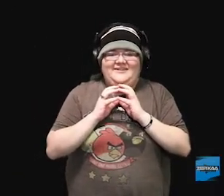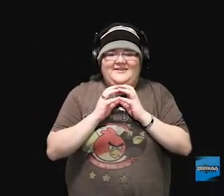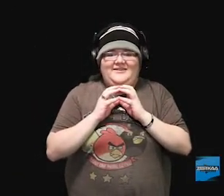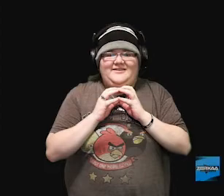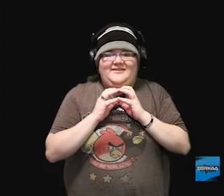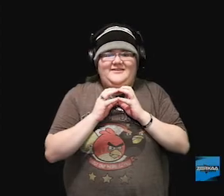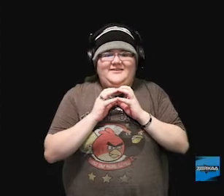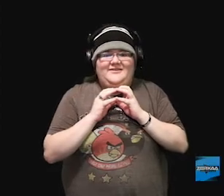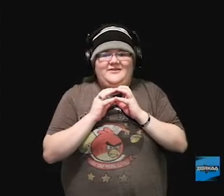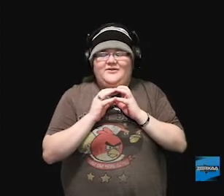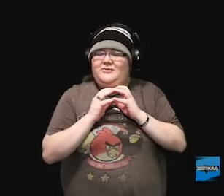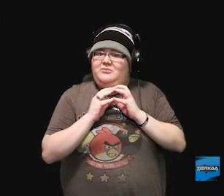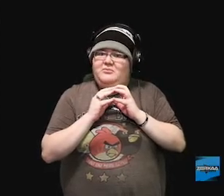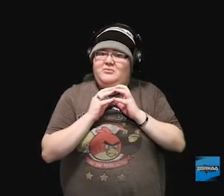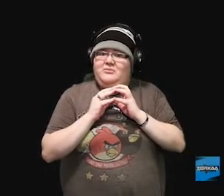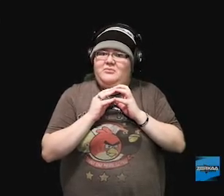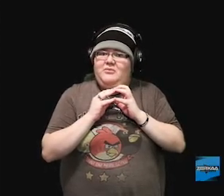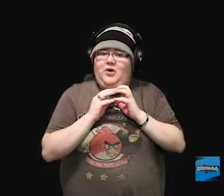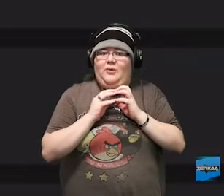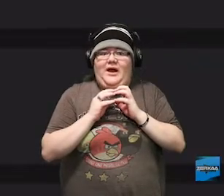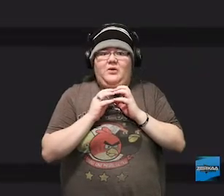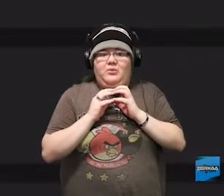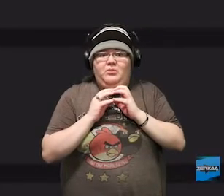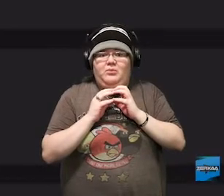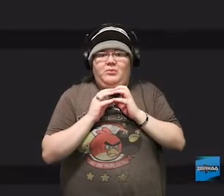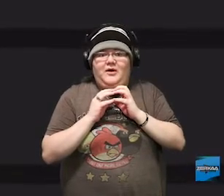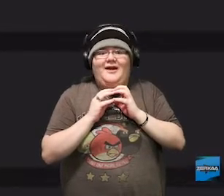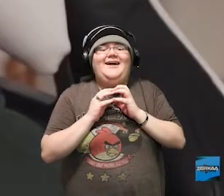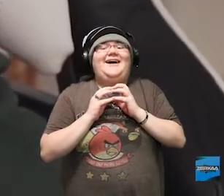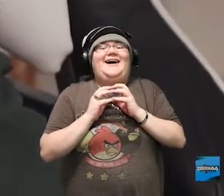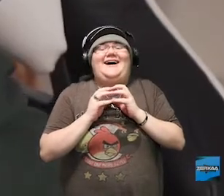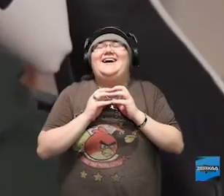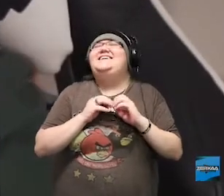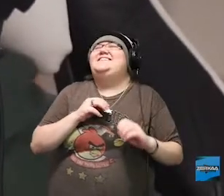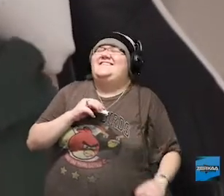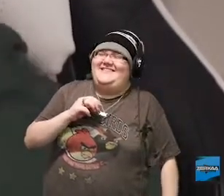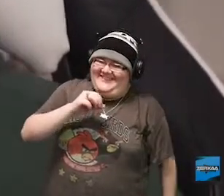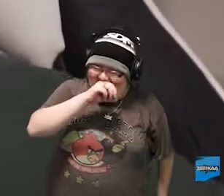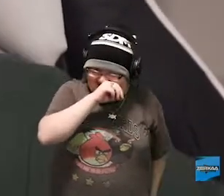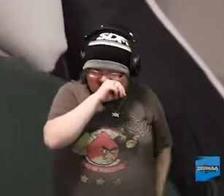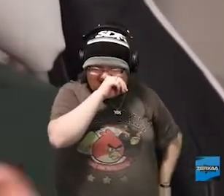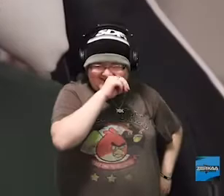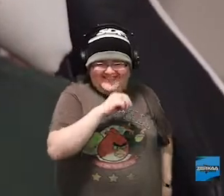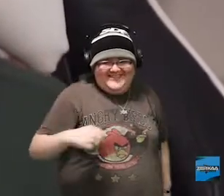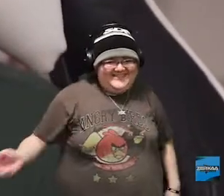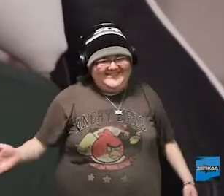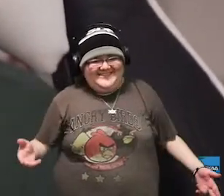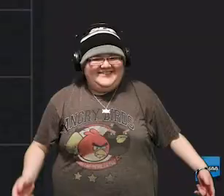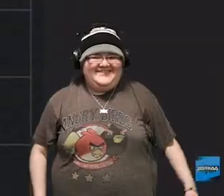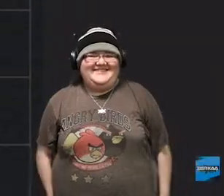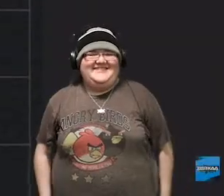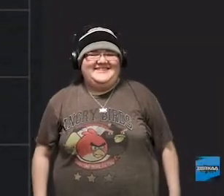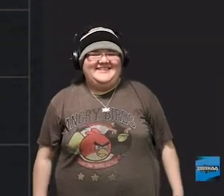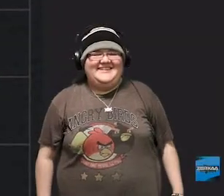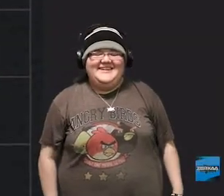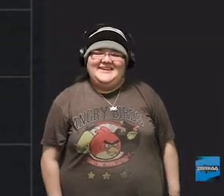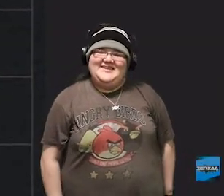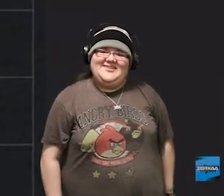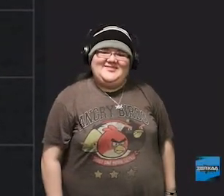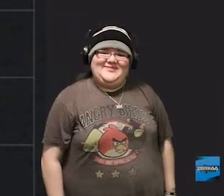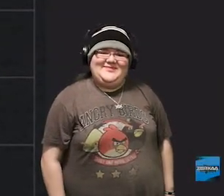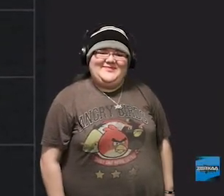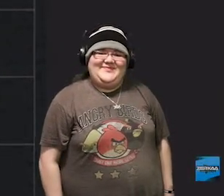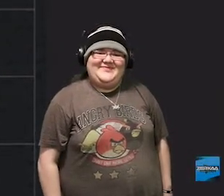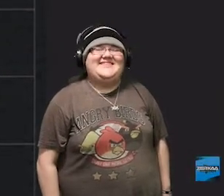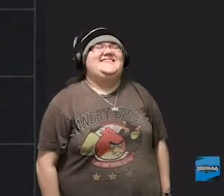Harry at the Kick TV 2014 Invitational. Oh, wow. He looks like a drug dealer. Drug dealer! I wear Nike, not a feeler. I made a table for ball